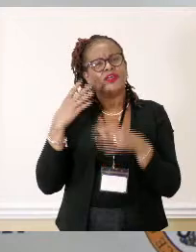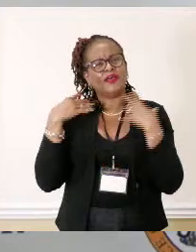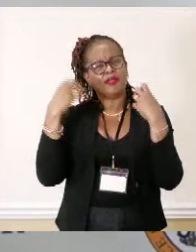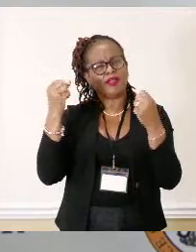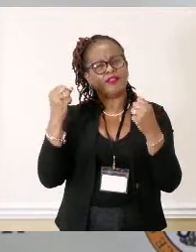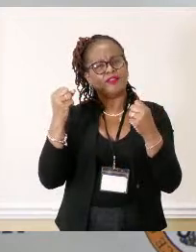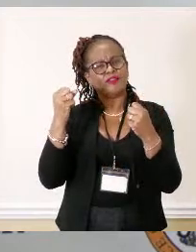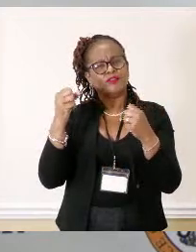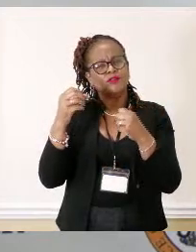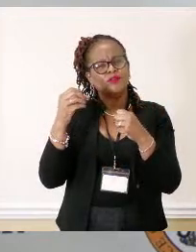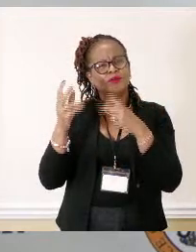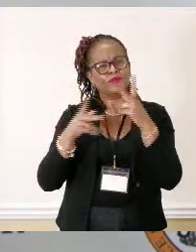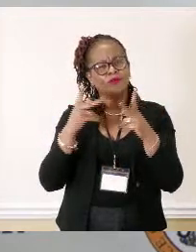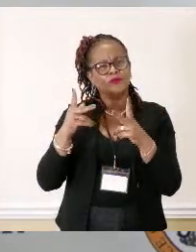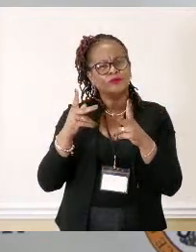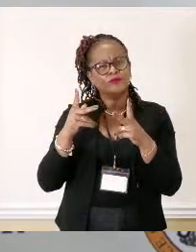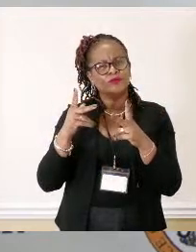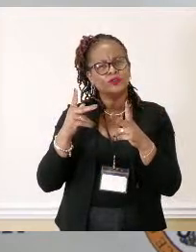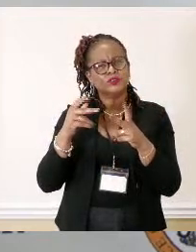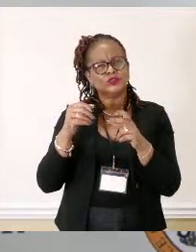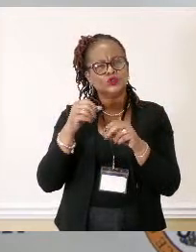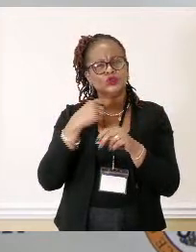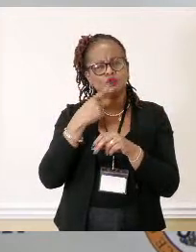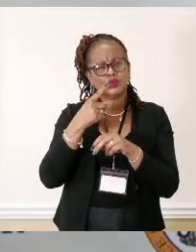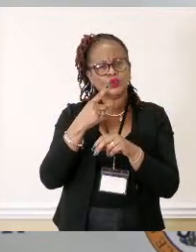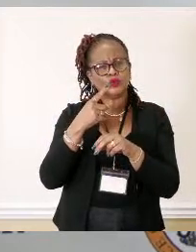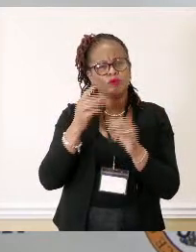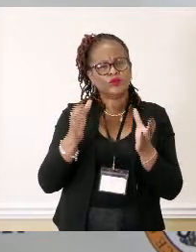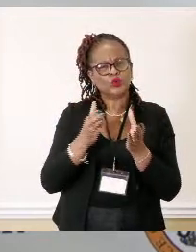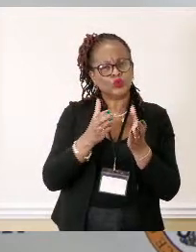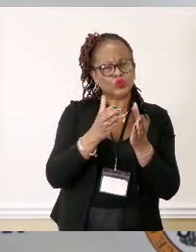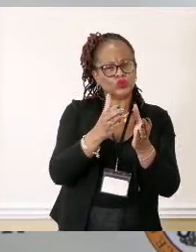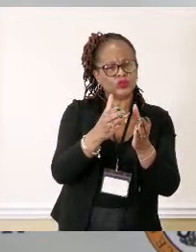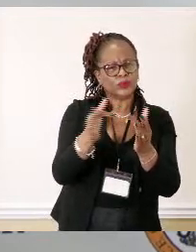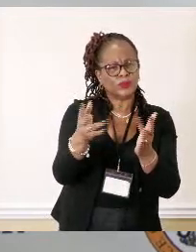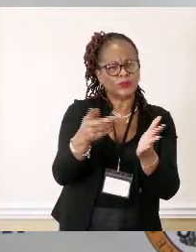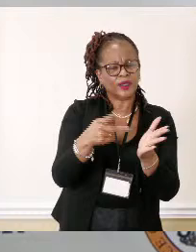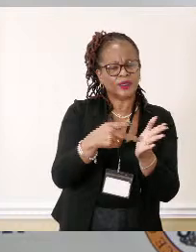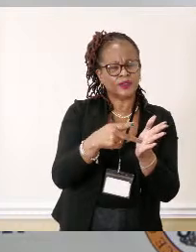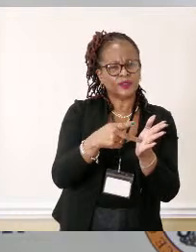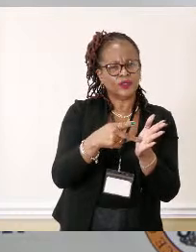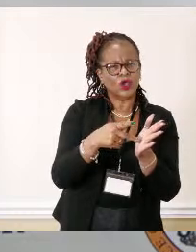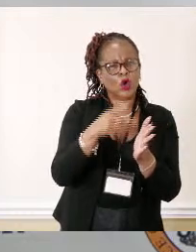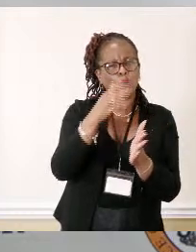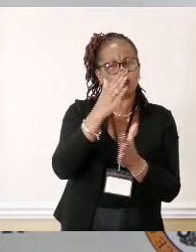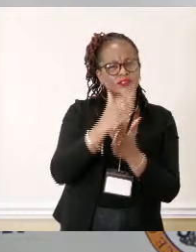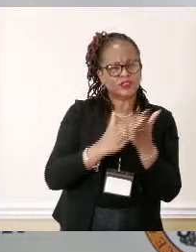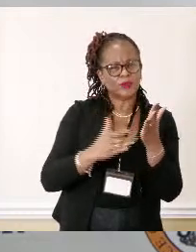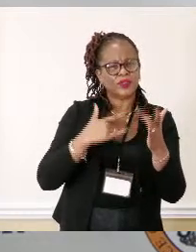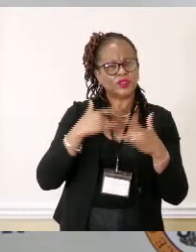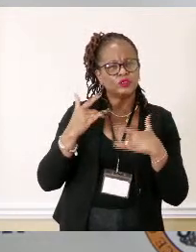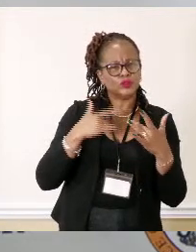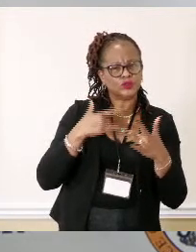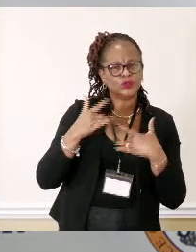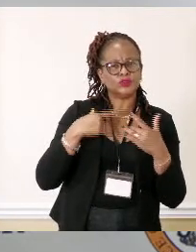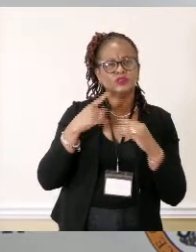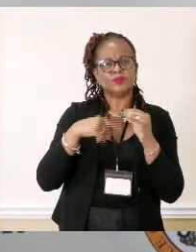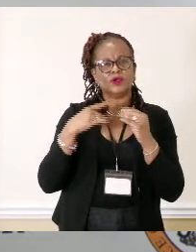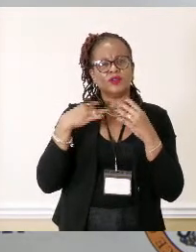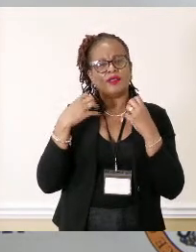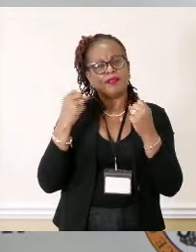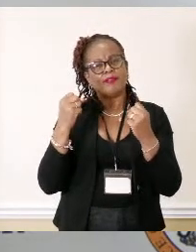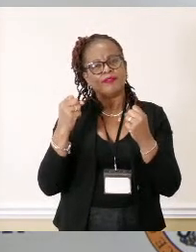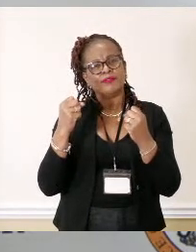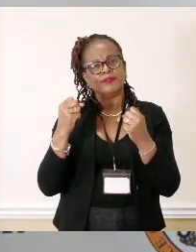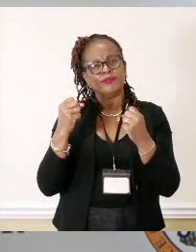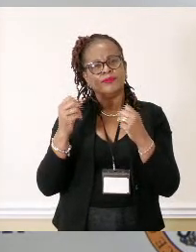at all by the Ministry of Tourism about the cruise industry returning? And what are some of the concerns that health officials have